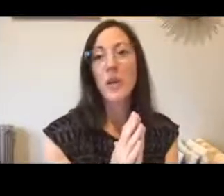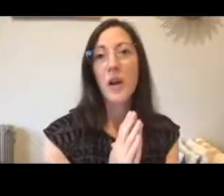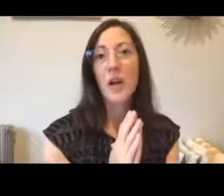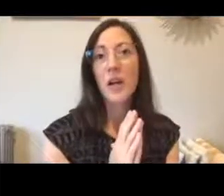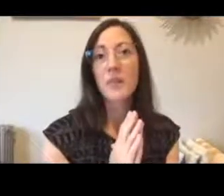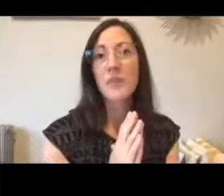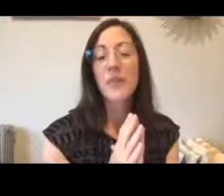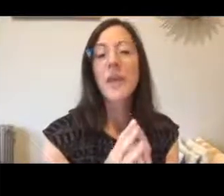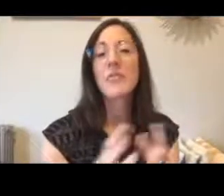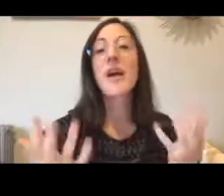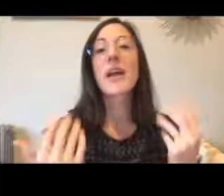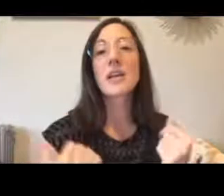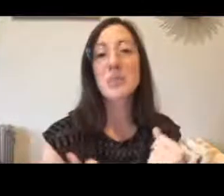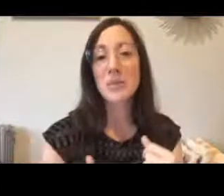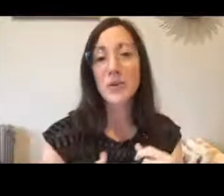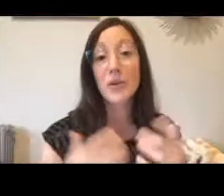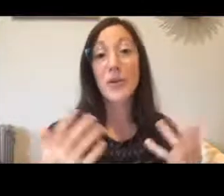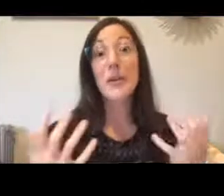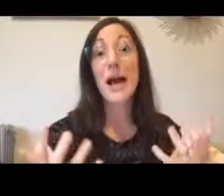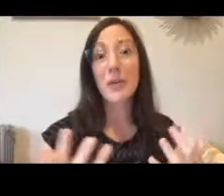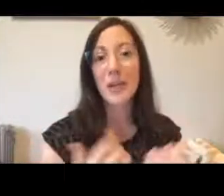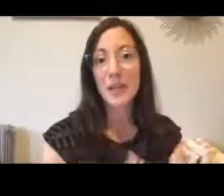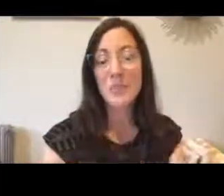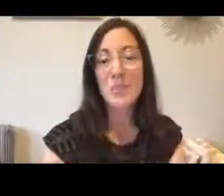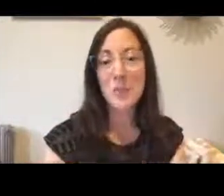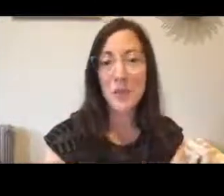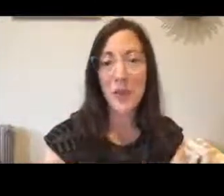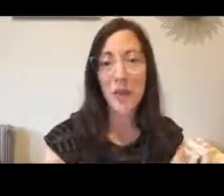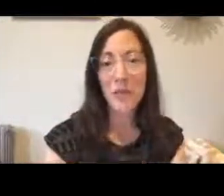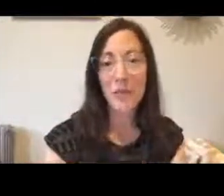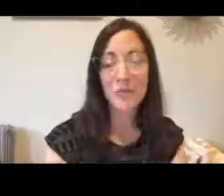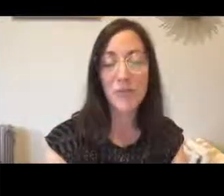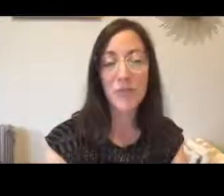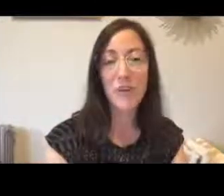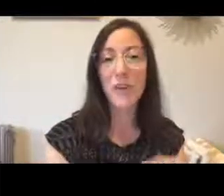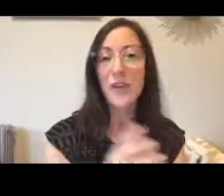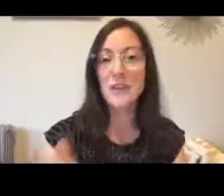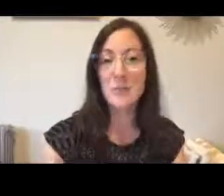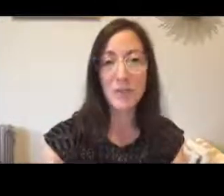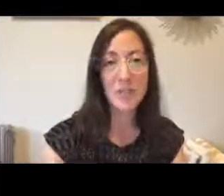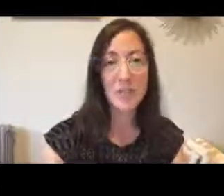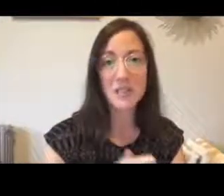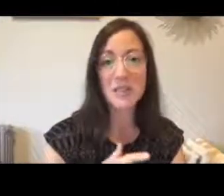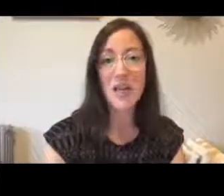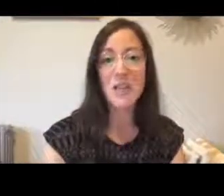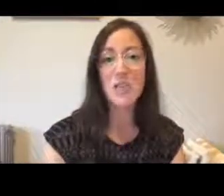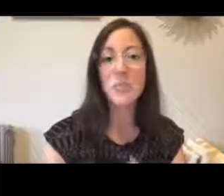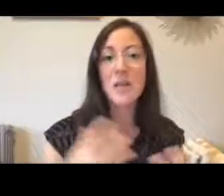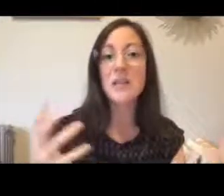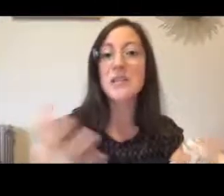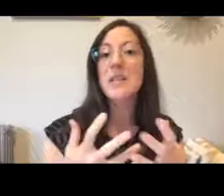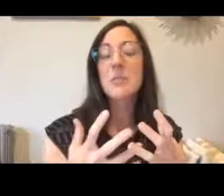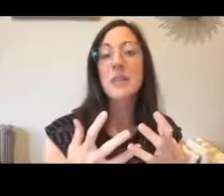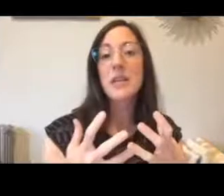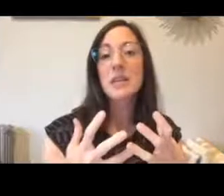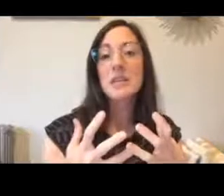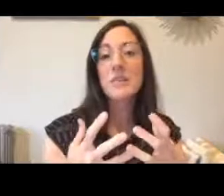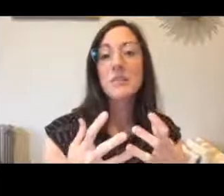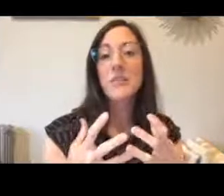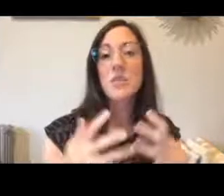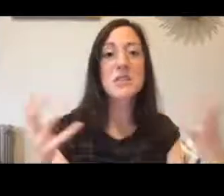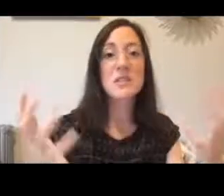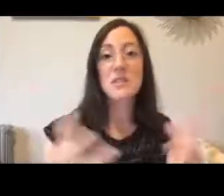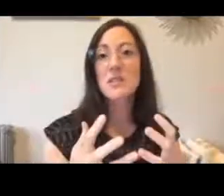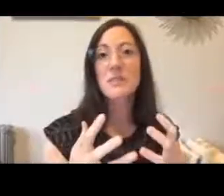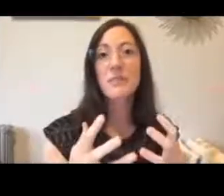we are inviting people or allowing people of various abilities to be in the same place.